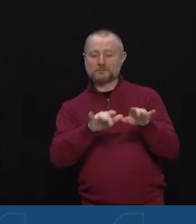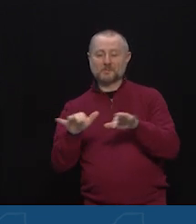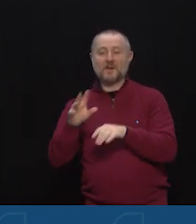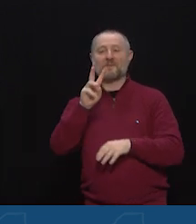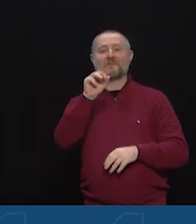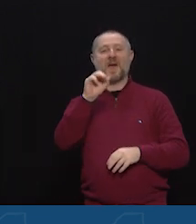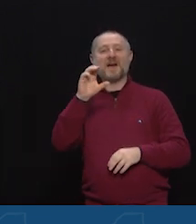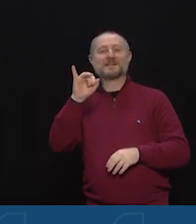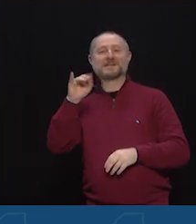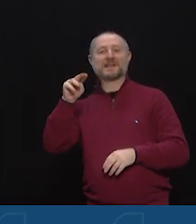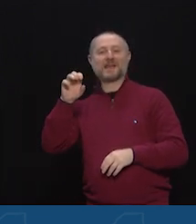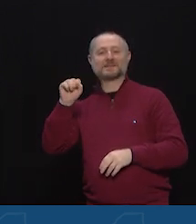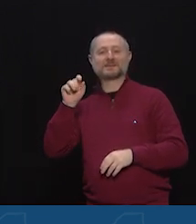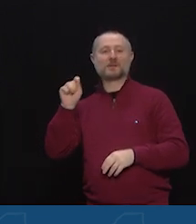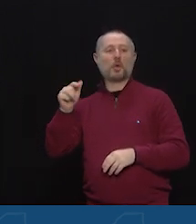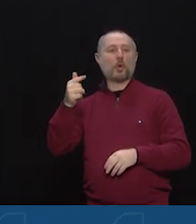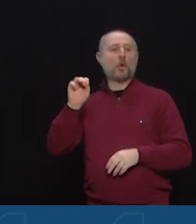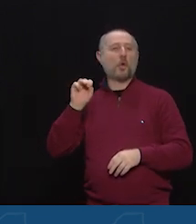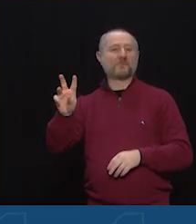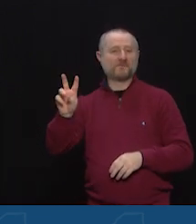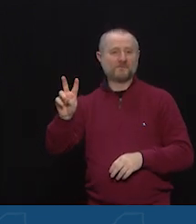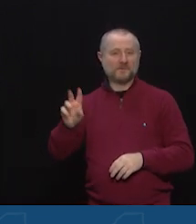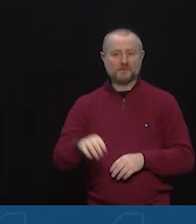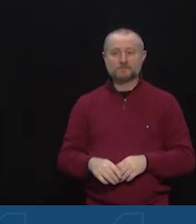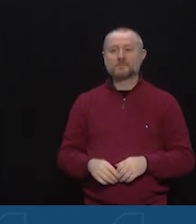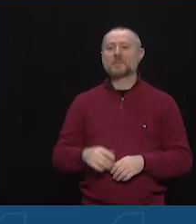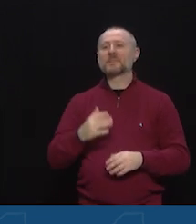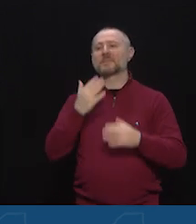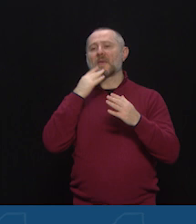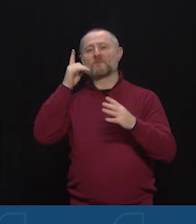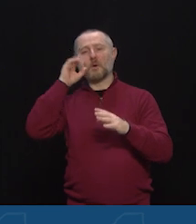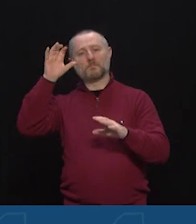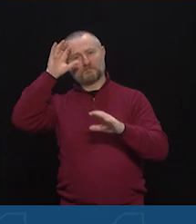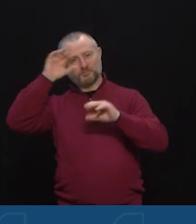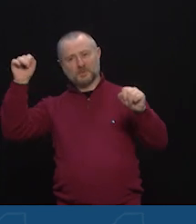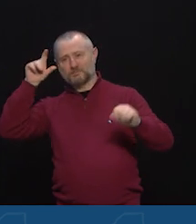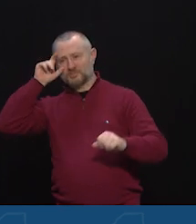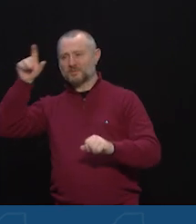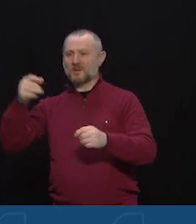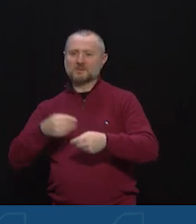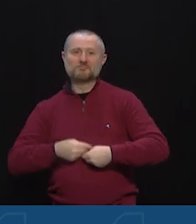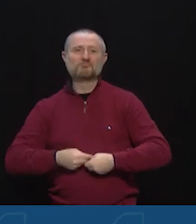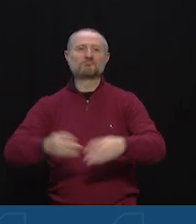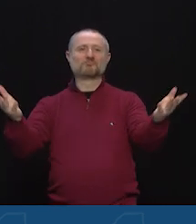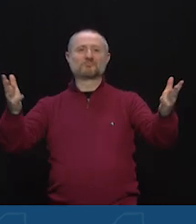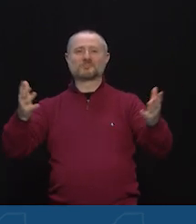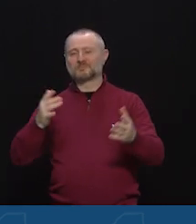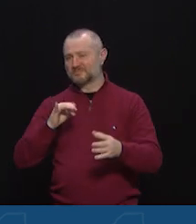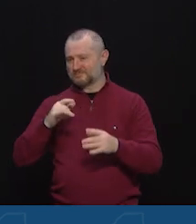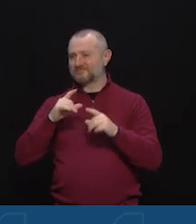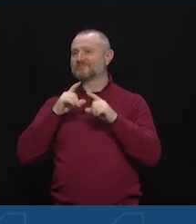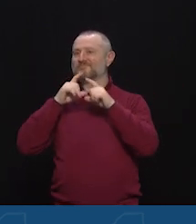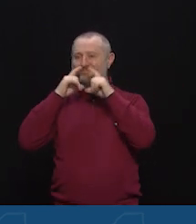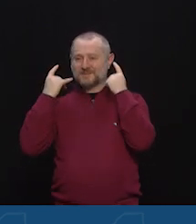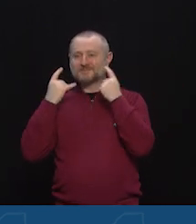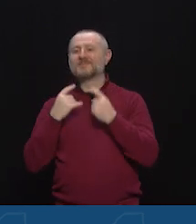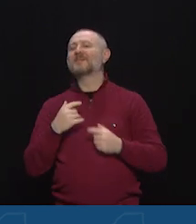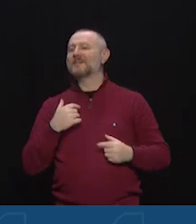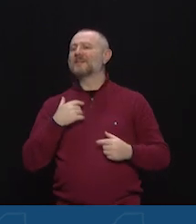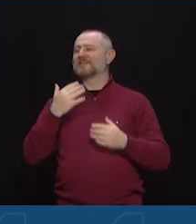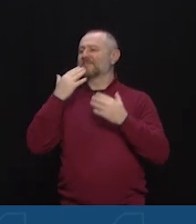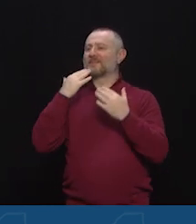you where to get those. And I want to thank President Biden for making those available to New Yorkers. So check on that. But again, if I saw